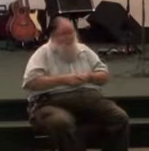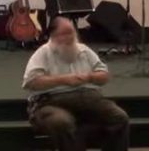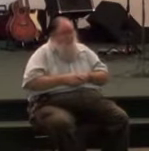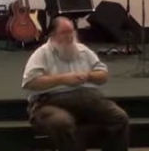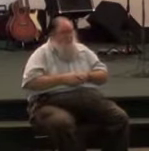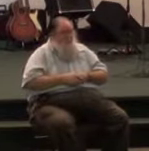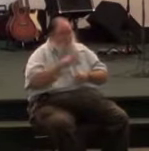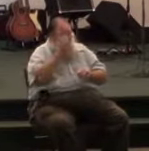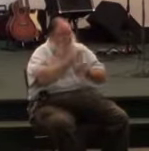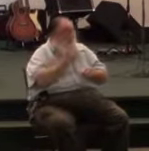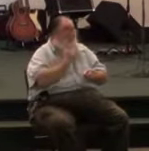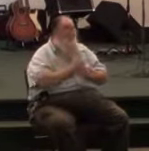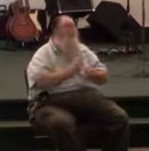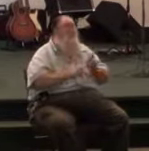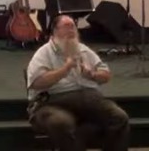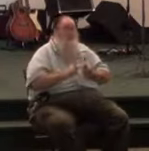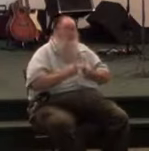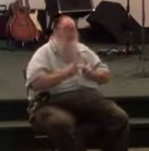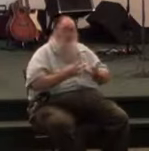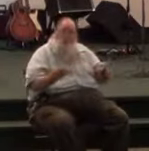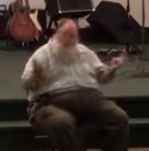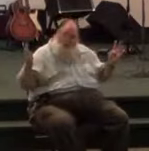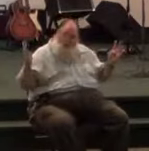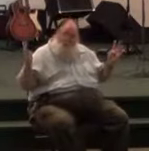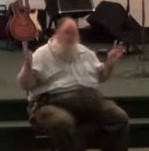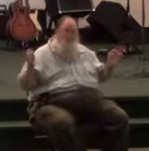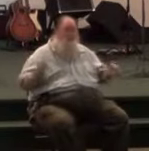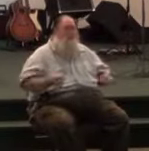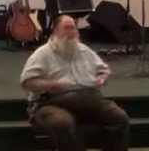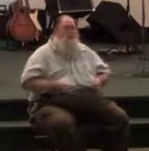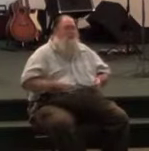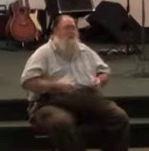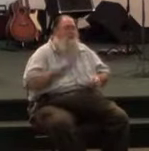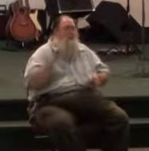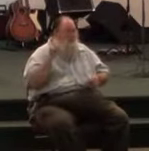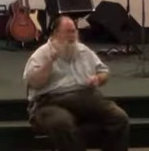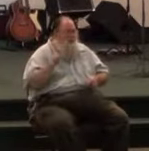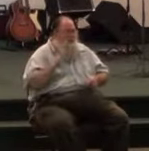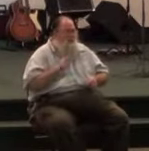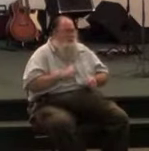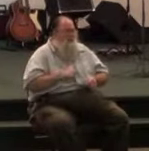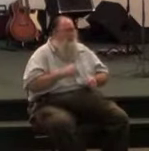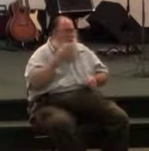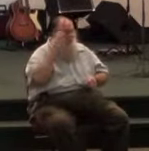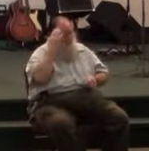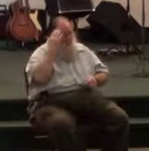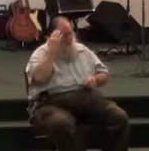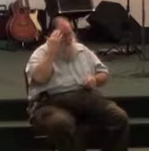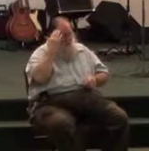Brothers and sisters, there are people all around you that need to